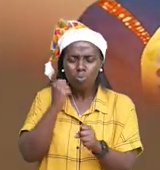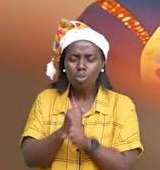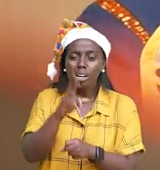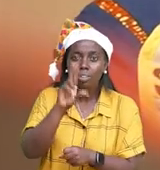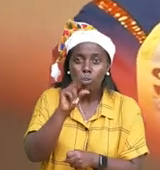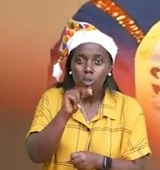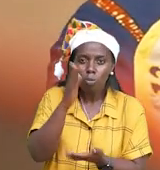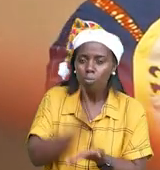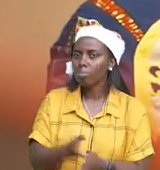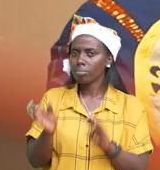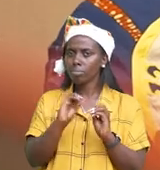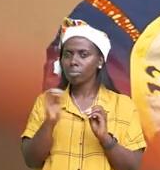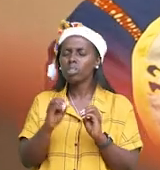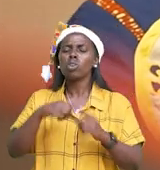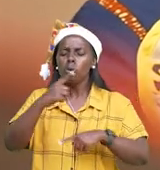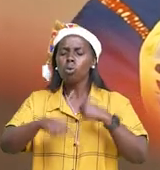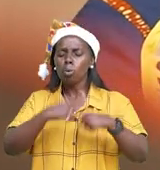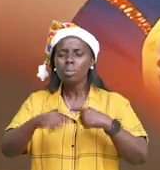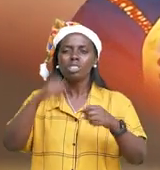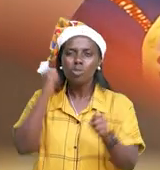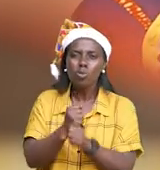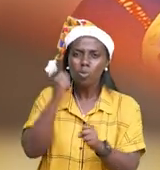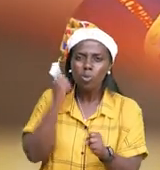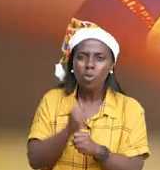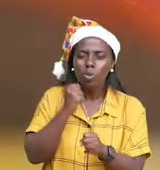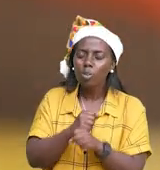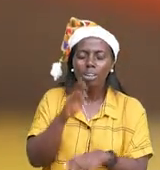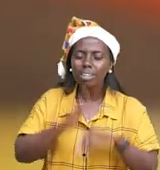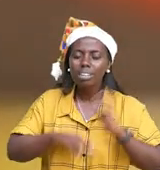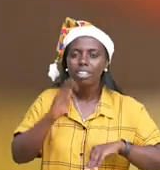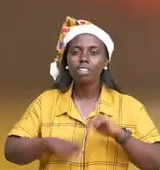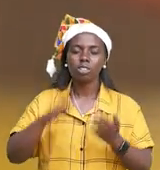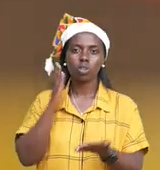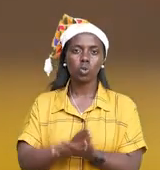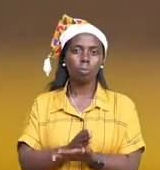never stop. Keep going, never stop.